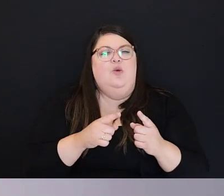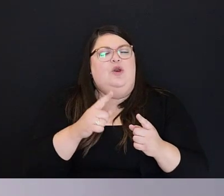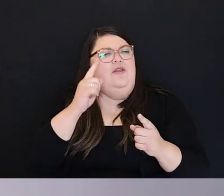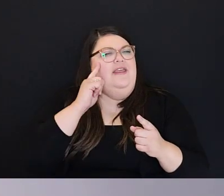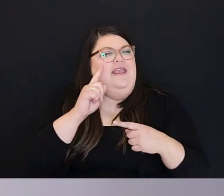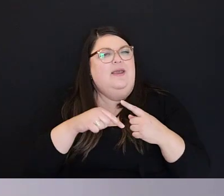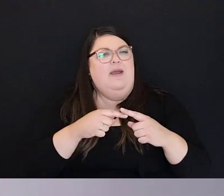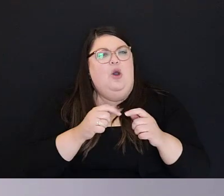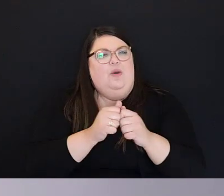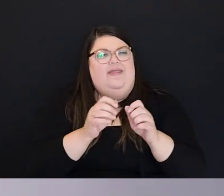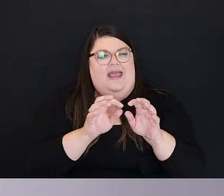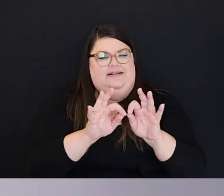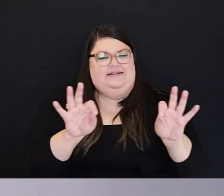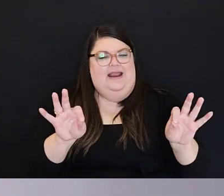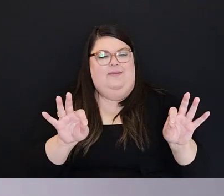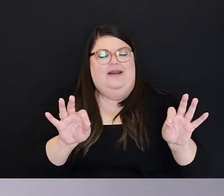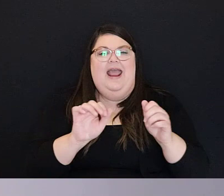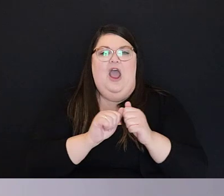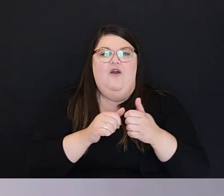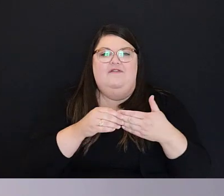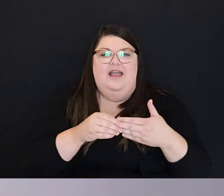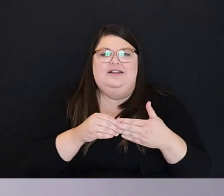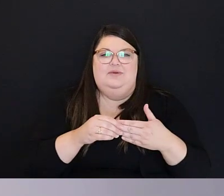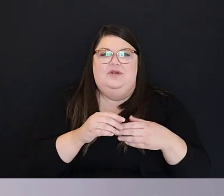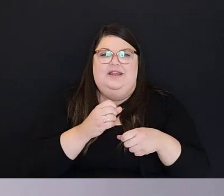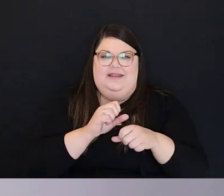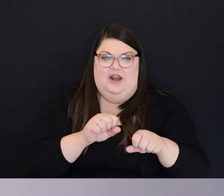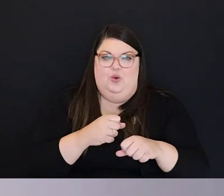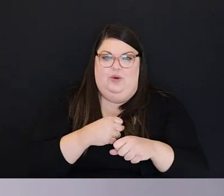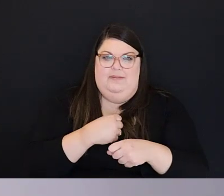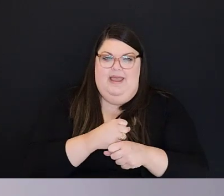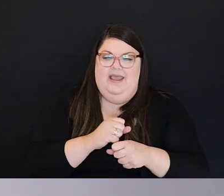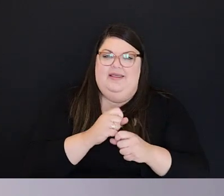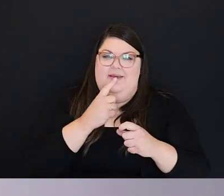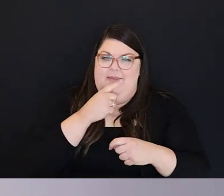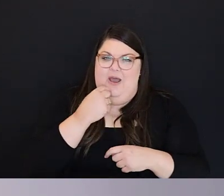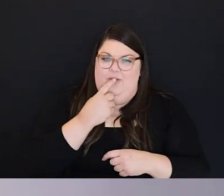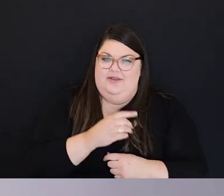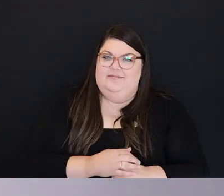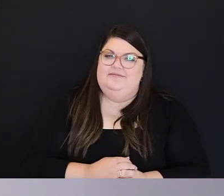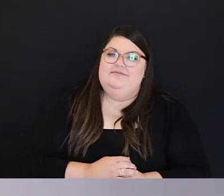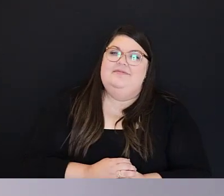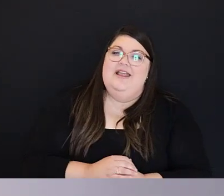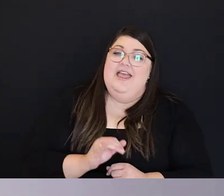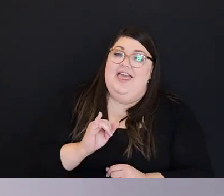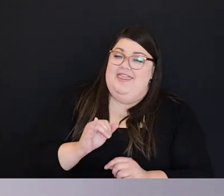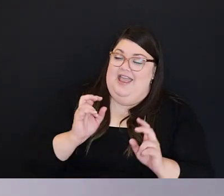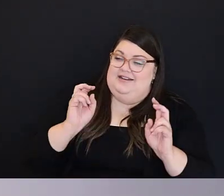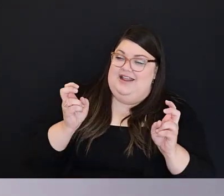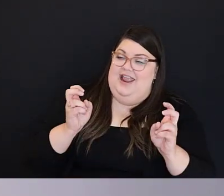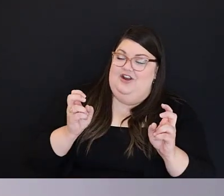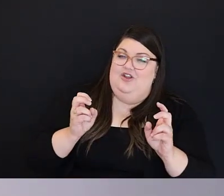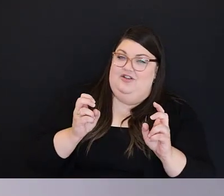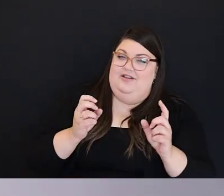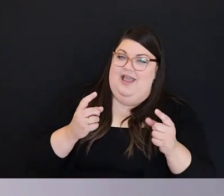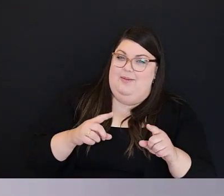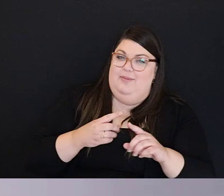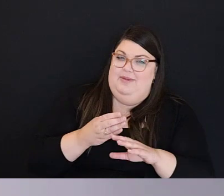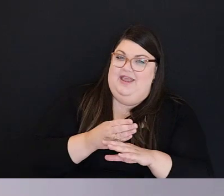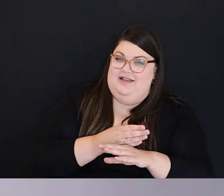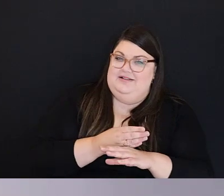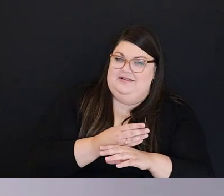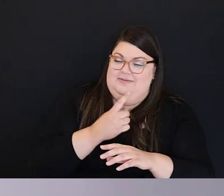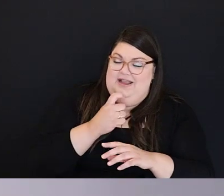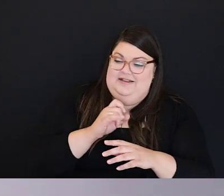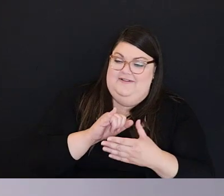that question or that statement? How flexible can we make the mouth? You know, the title came because of this film, you know, Between a